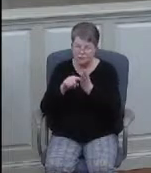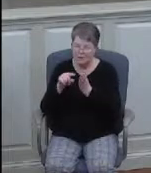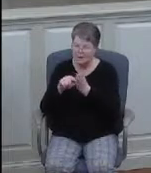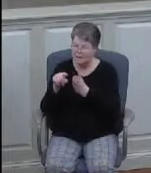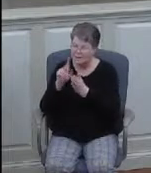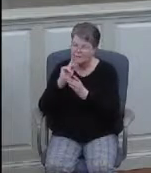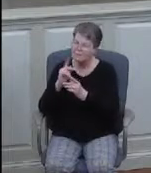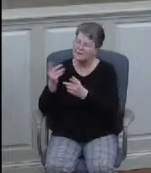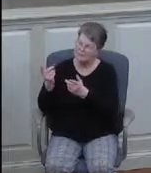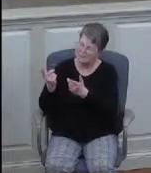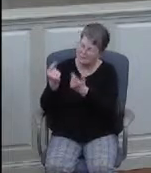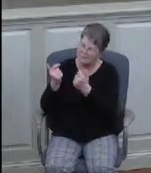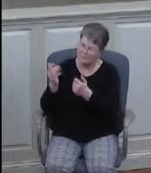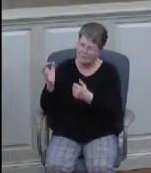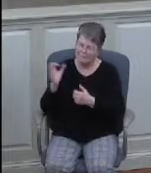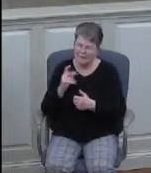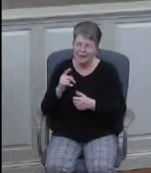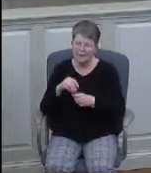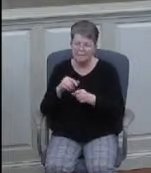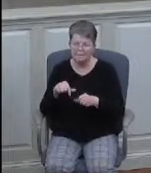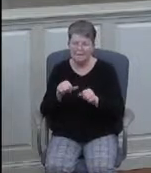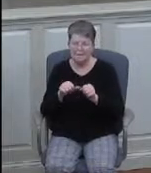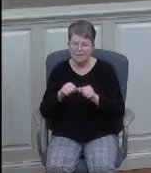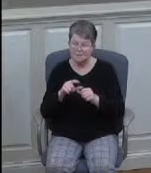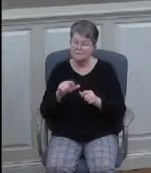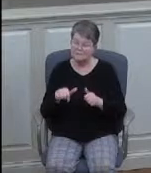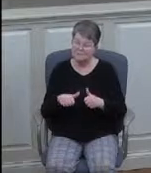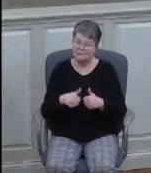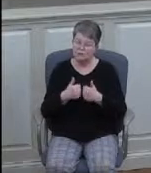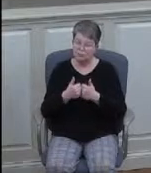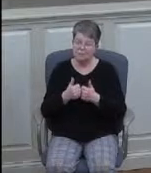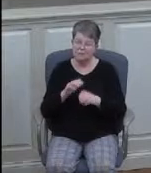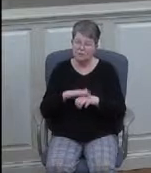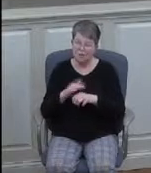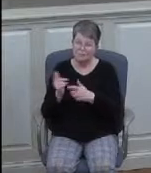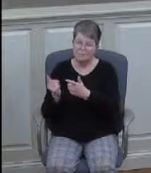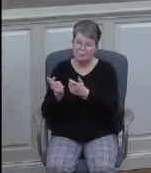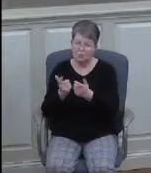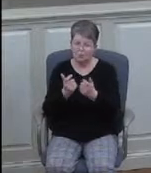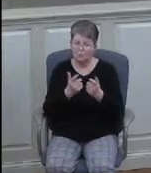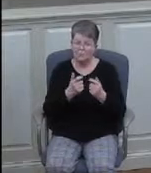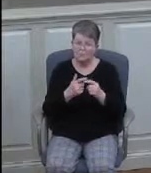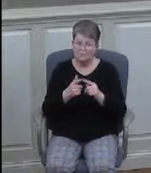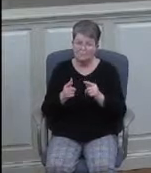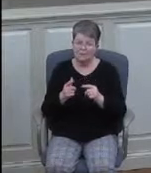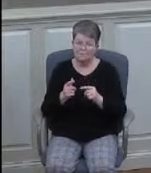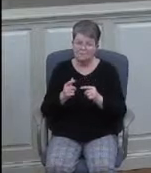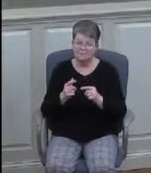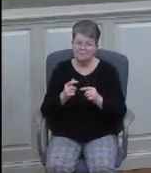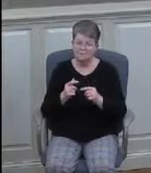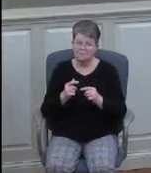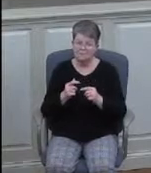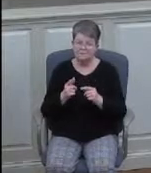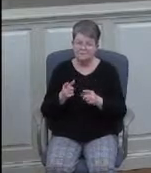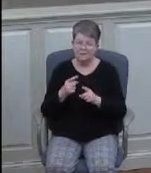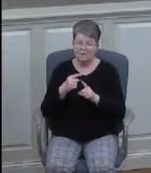area. And so that is, that has been a challenge for us on the recruiting front this year. But it's something, again, the positive is that we've identified